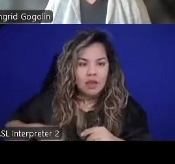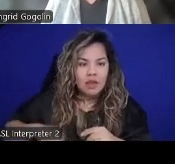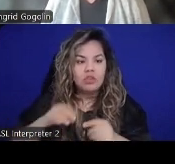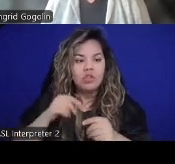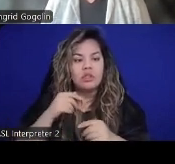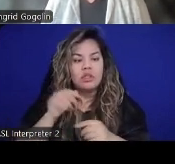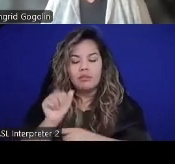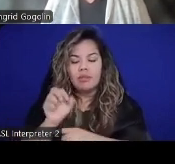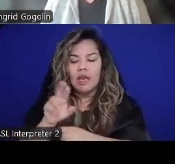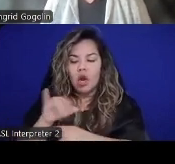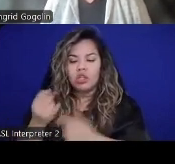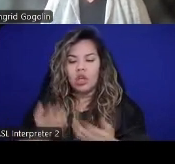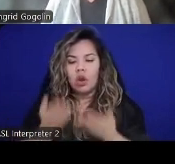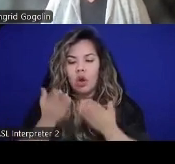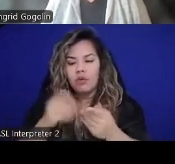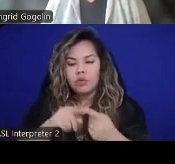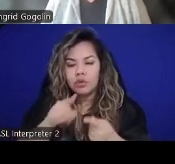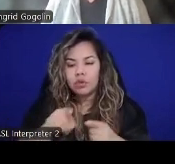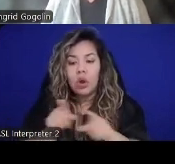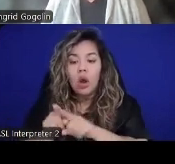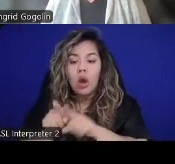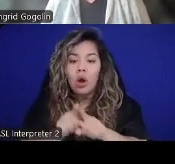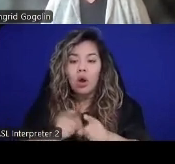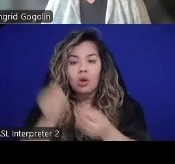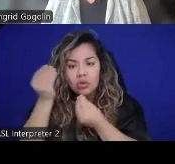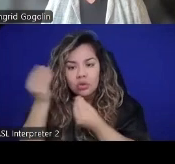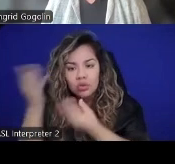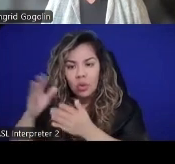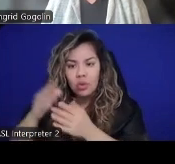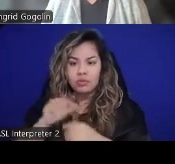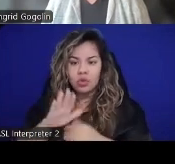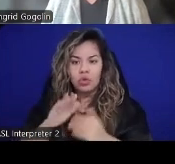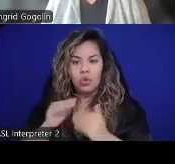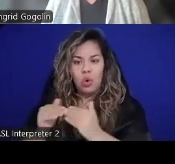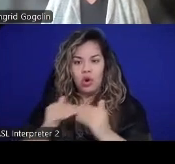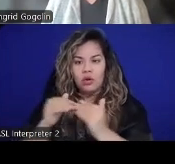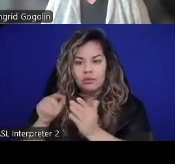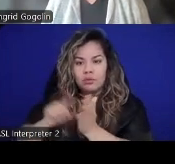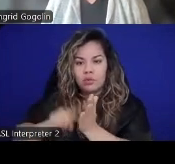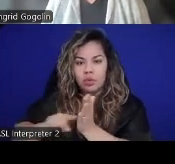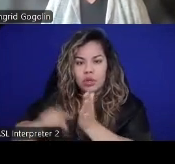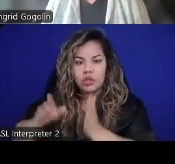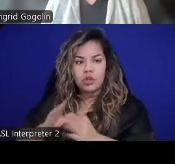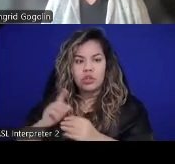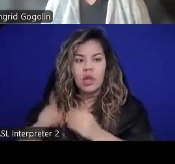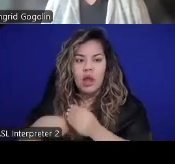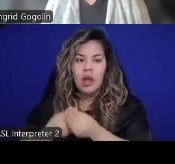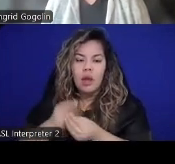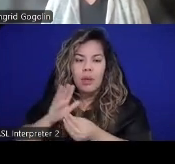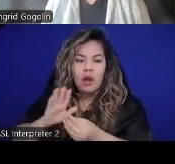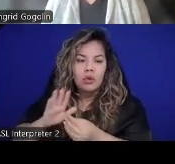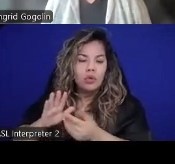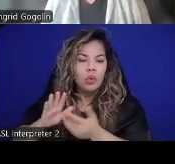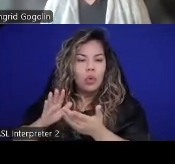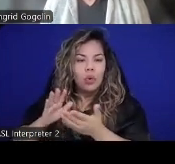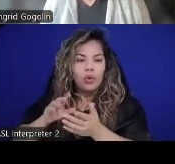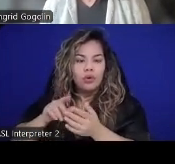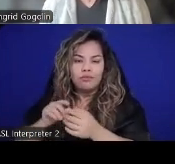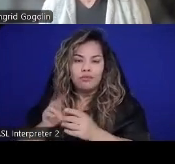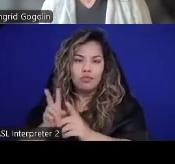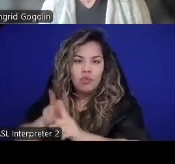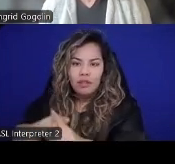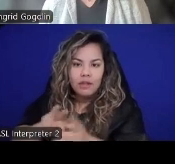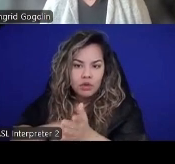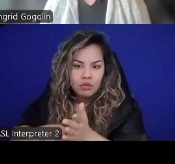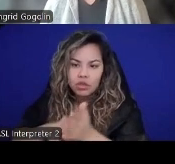you, and let your fellow researchers know of relevant education research wherever it takes place. And thank you